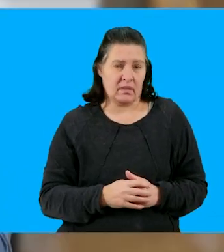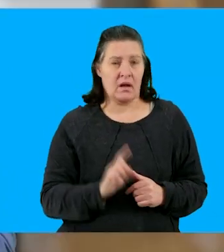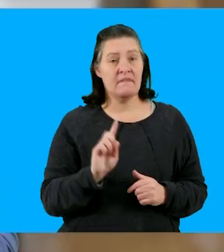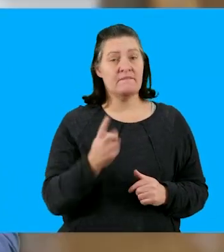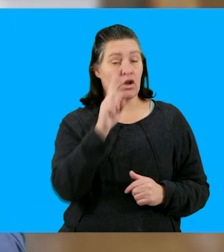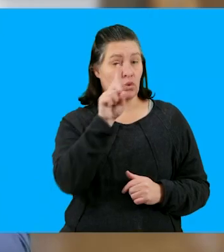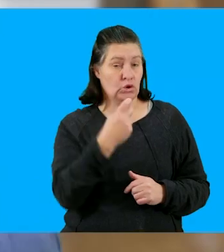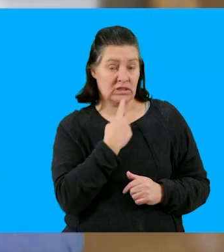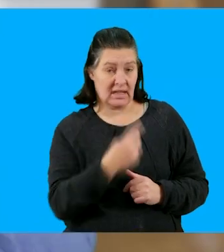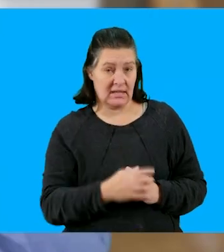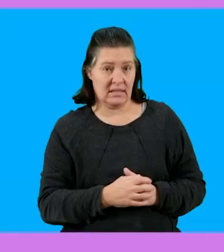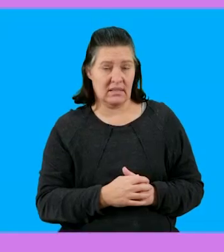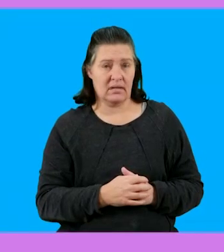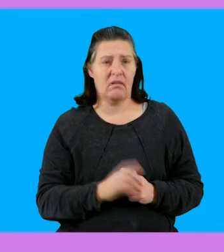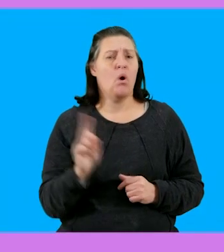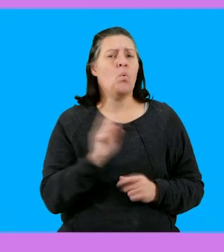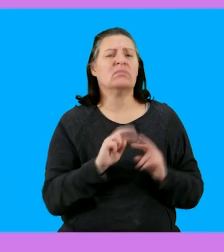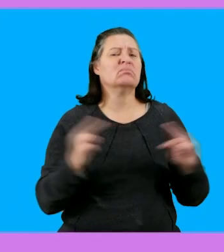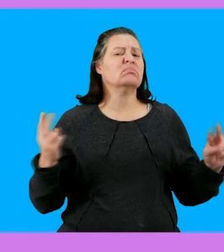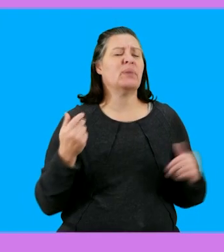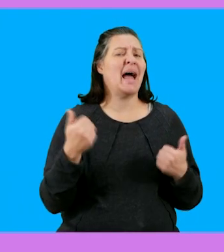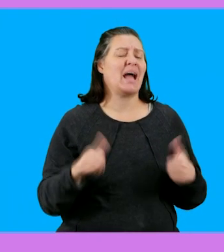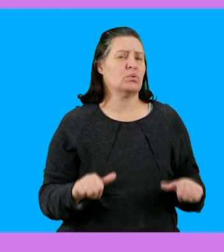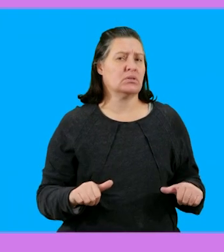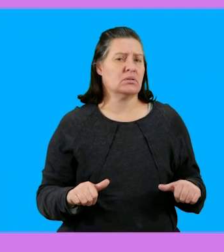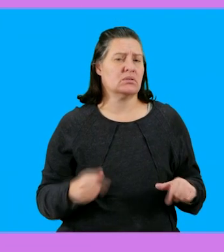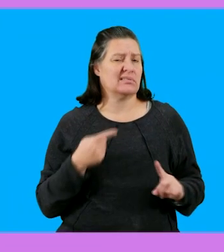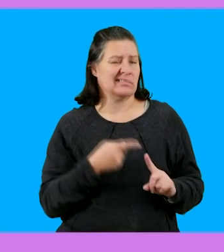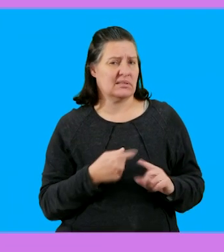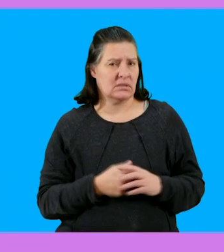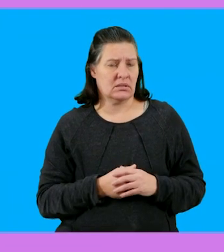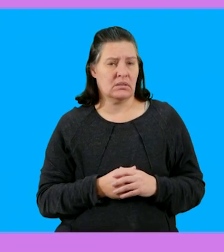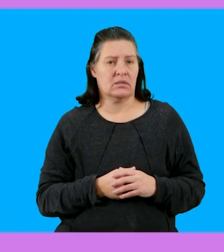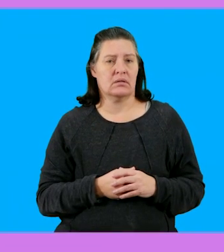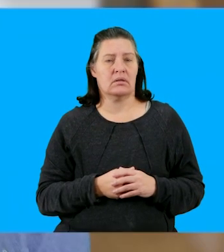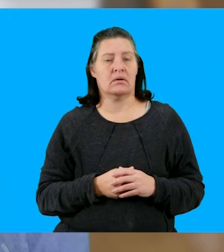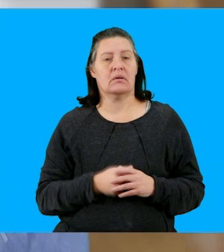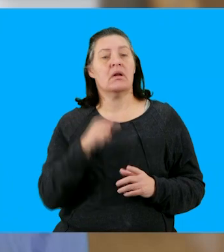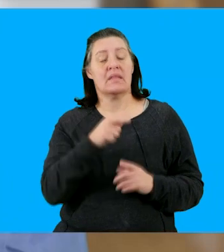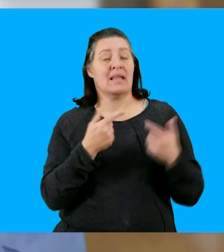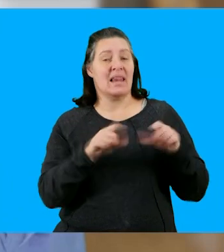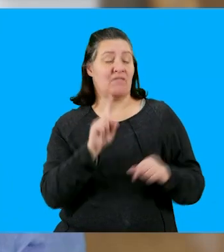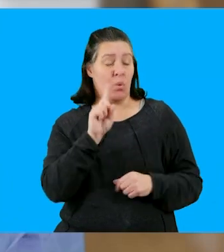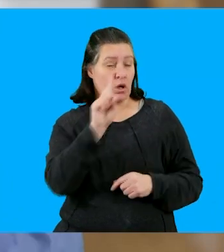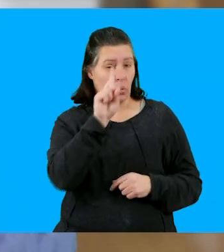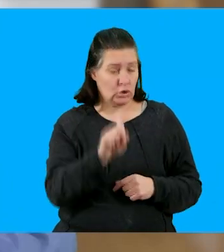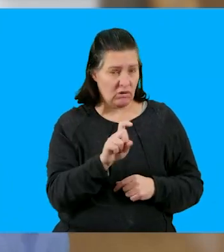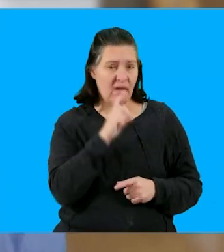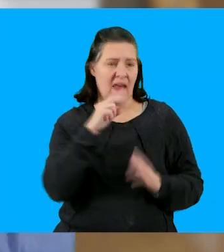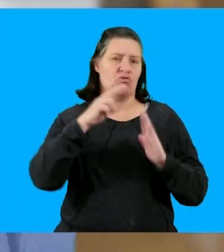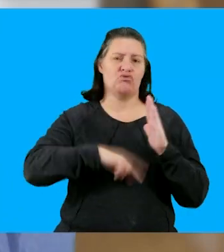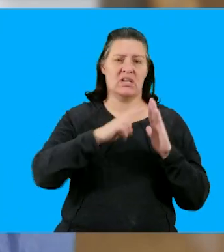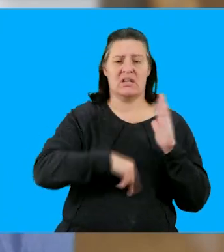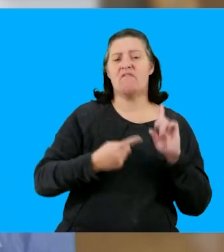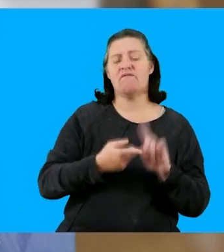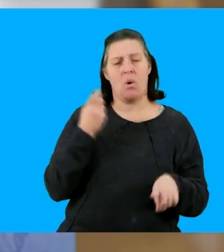first question here says, what type of account is this? Now normally this level 1 questions you can read